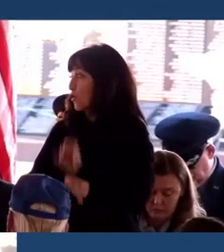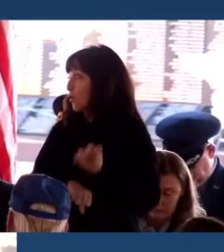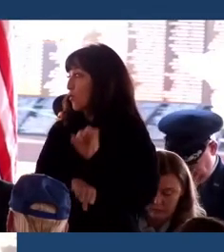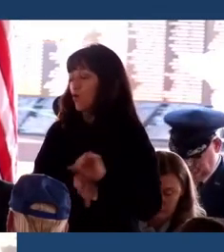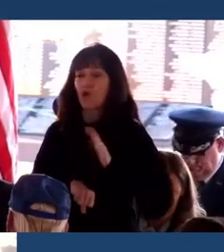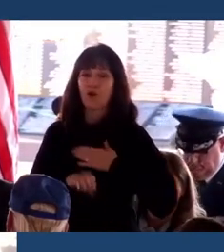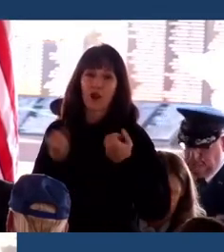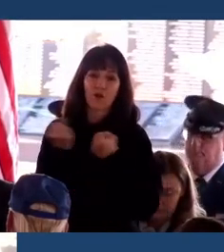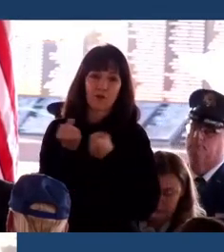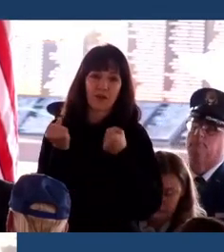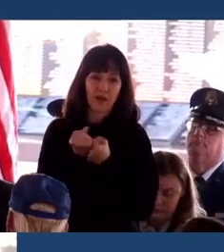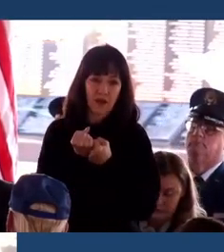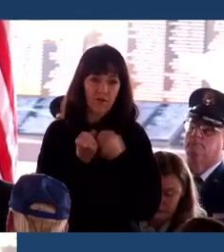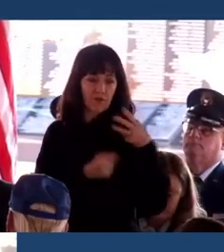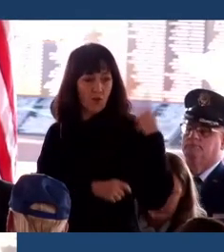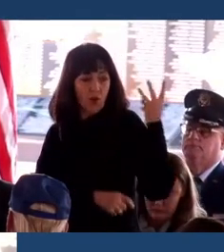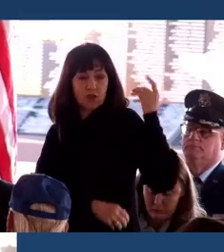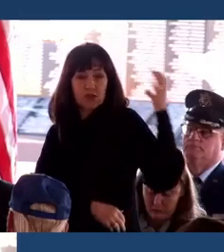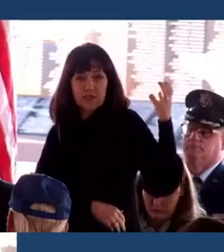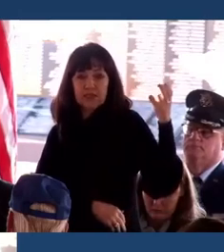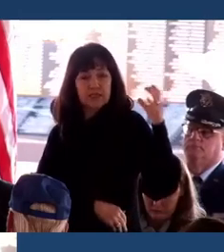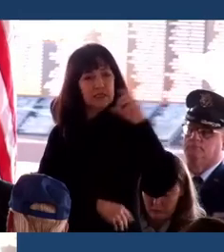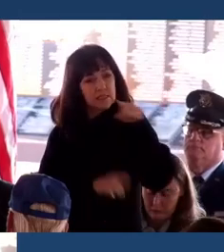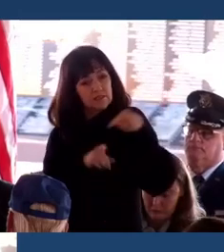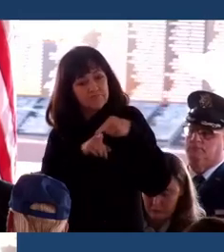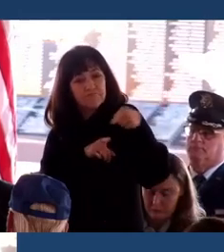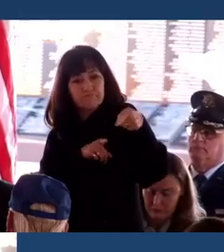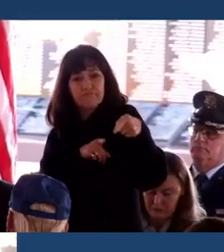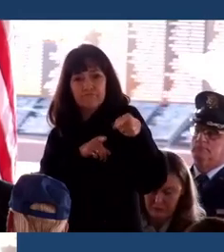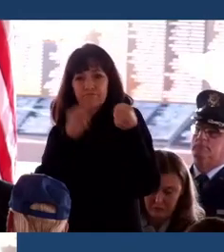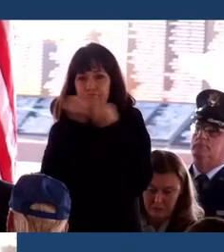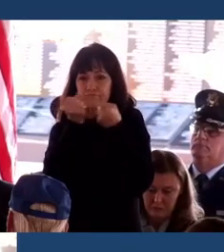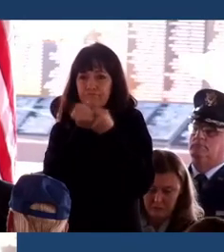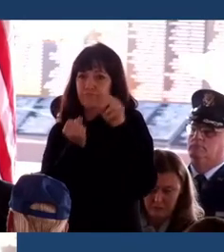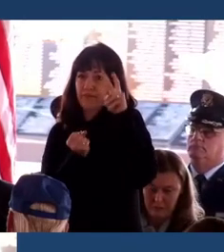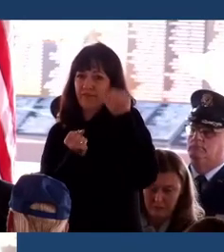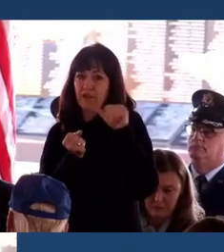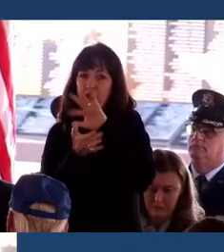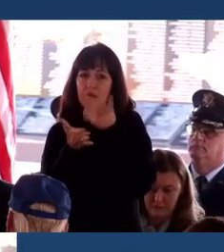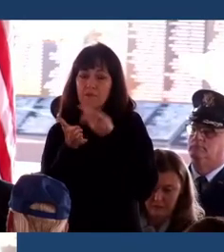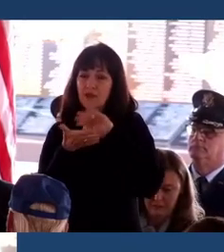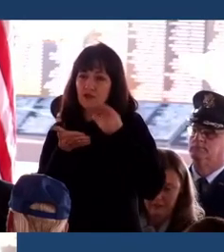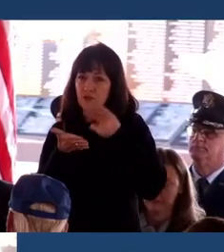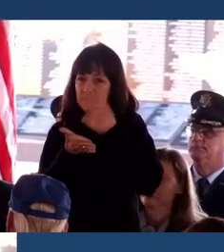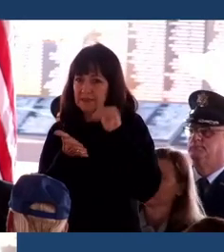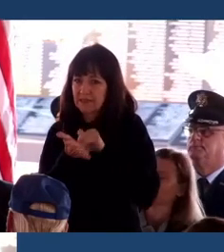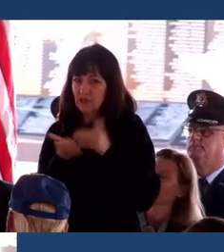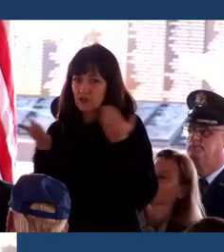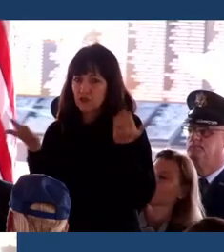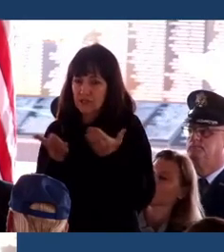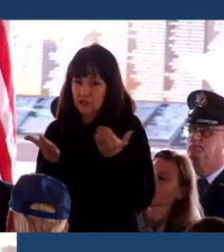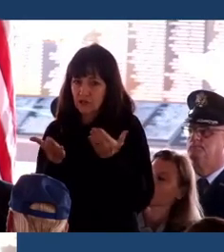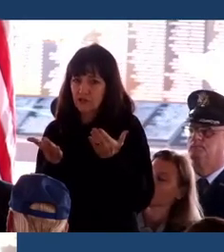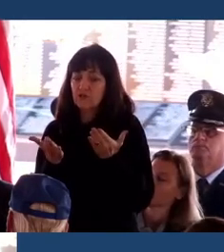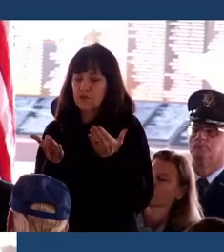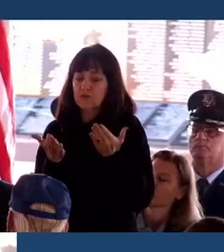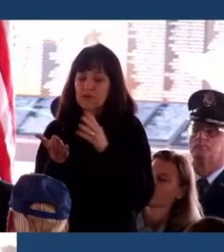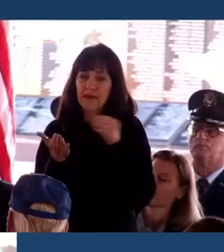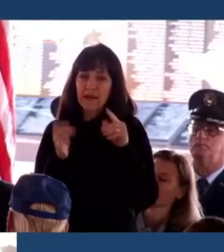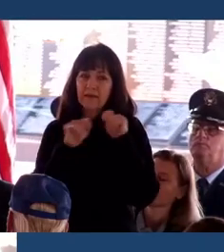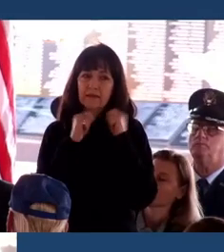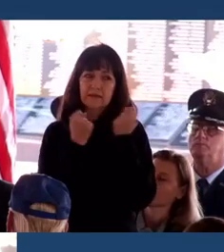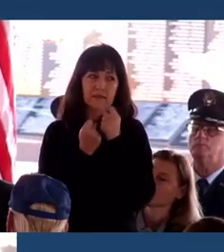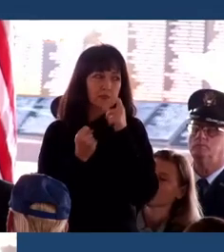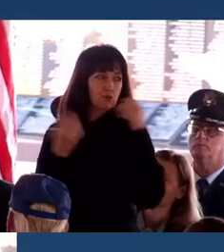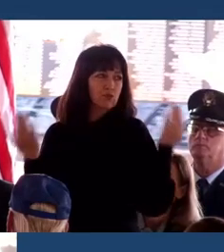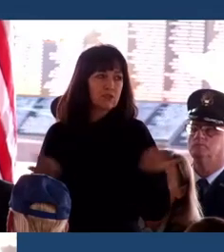in Washington, D.C., particularly their efforts on behalf of the VA Medical Center here and the Medical Center team that's here. Thank you